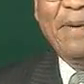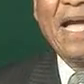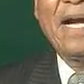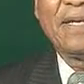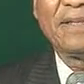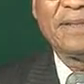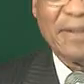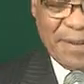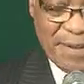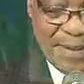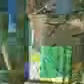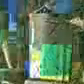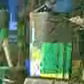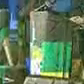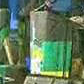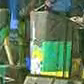Matimba.